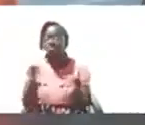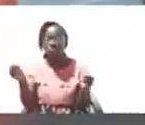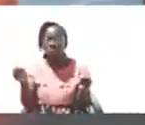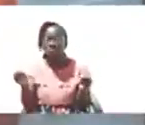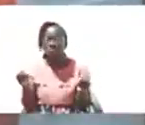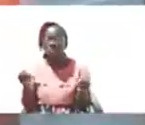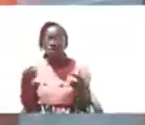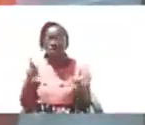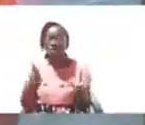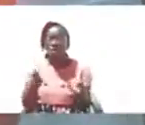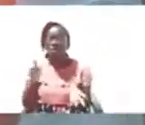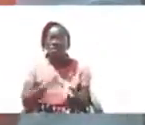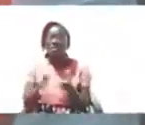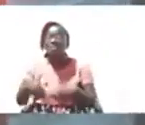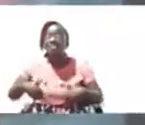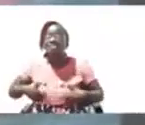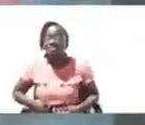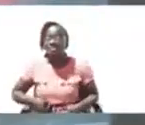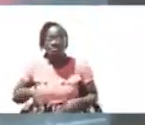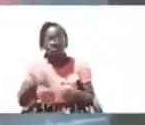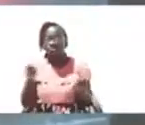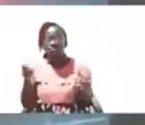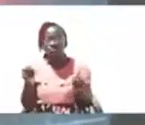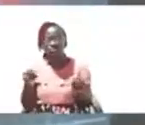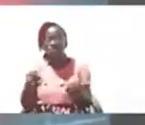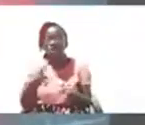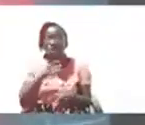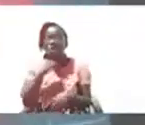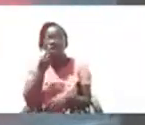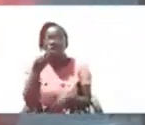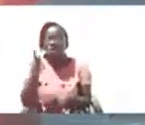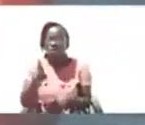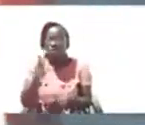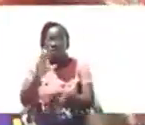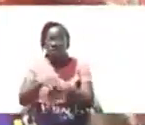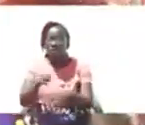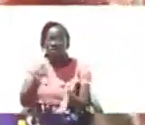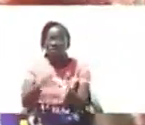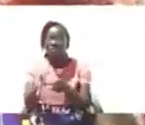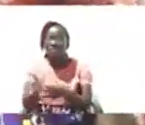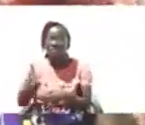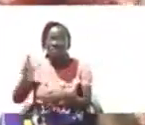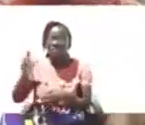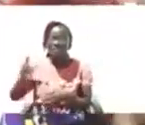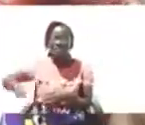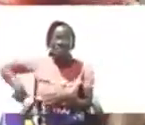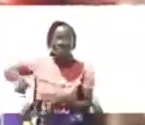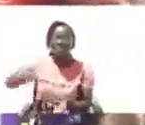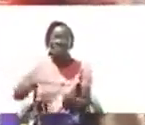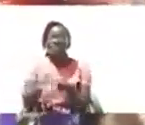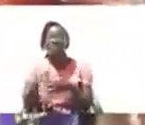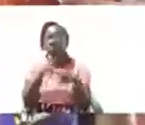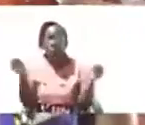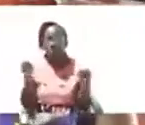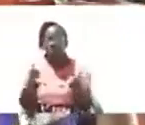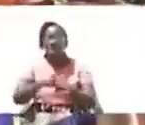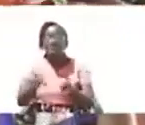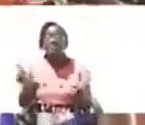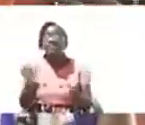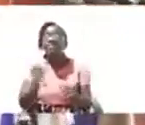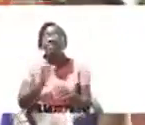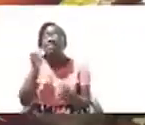say Jesus retired. Late Jesus. You cannot say late Jesus. Never your friend is Jesus. He is called